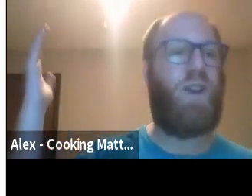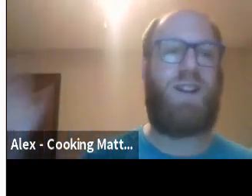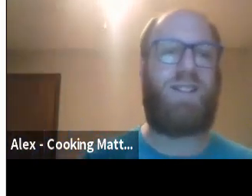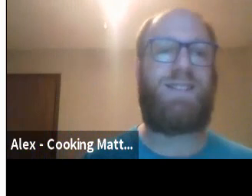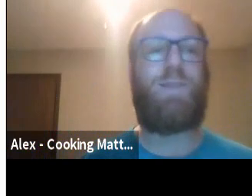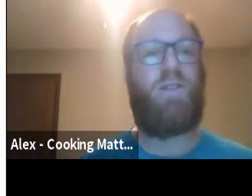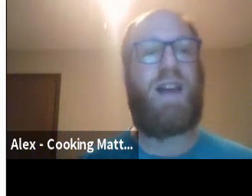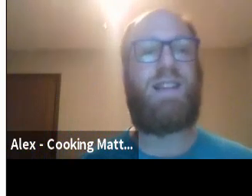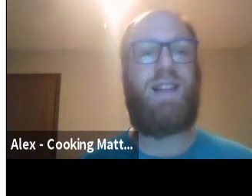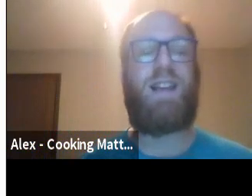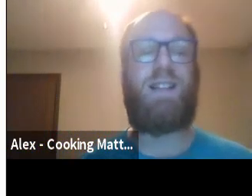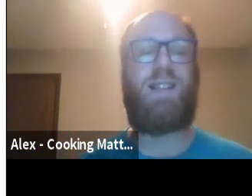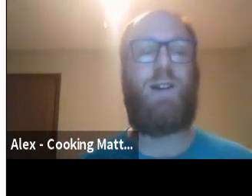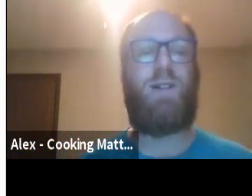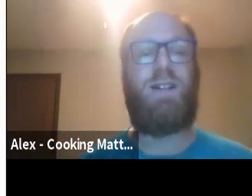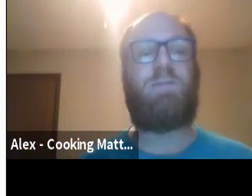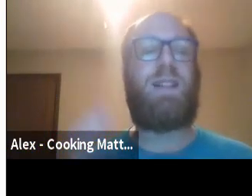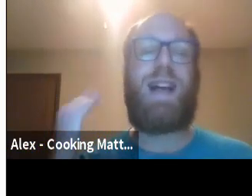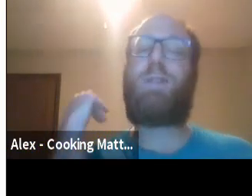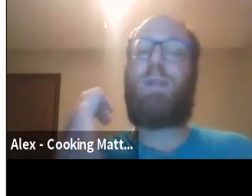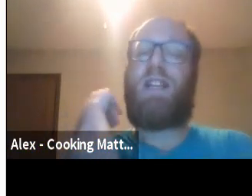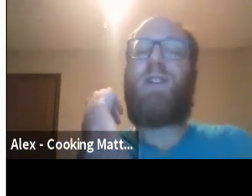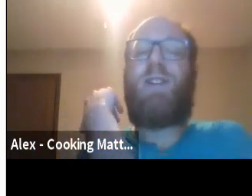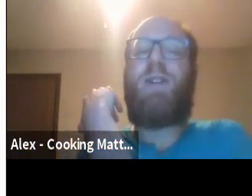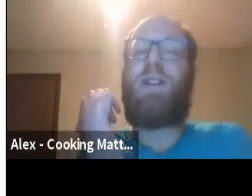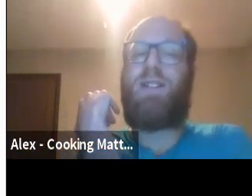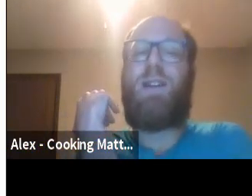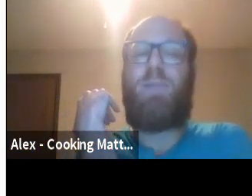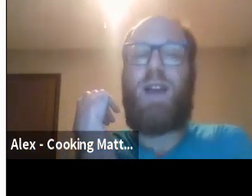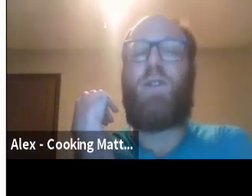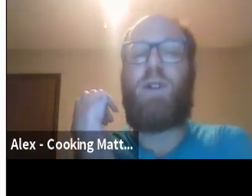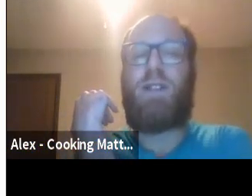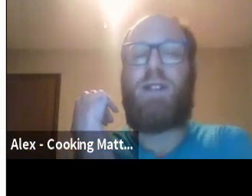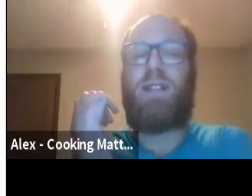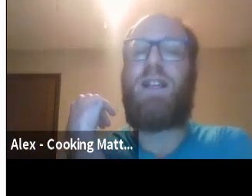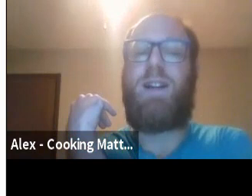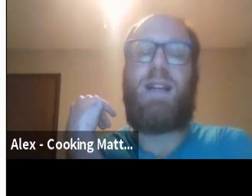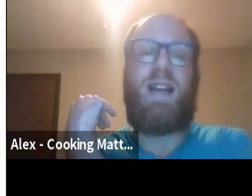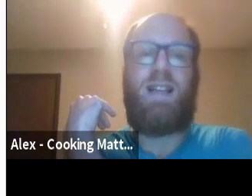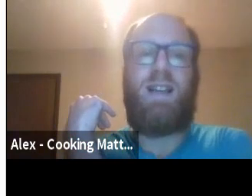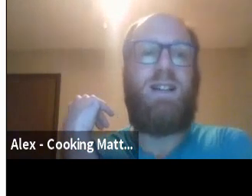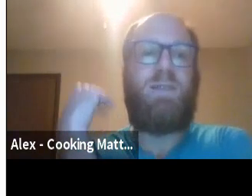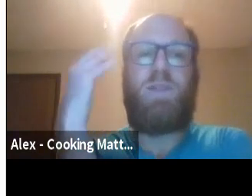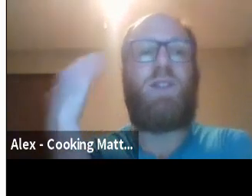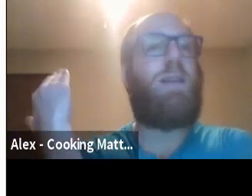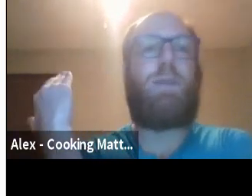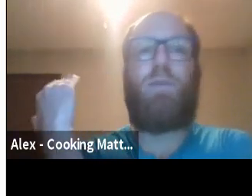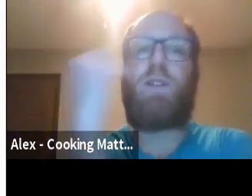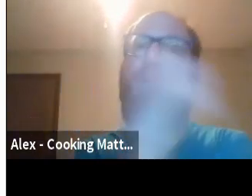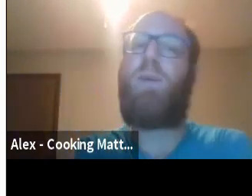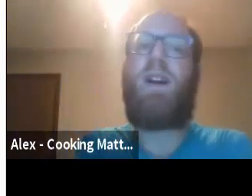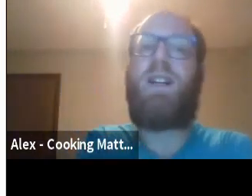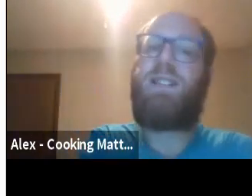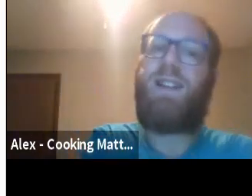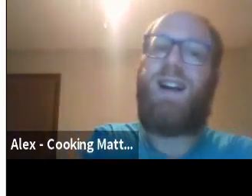just for someone to finally like it. So that's particularly where something like frozen can really come in handy. Keep